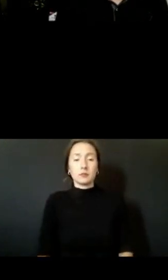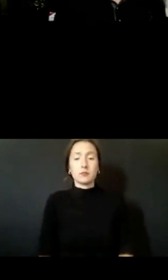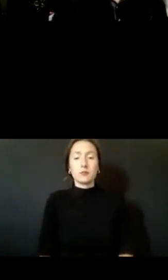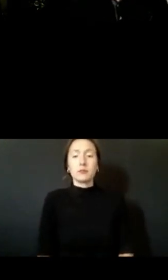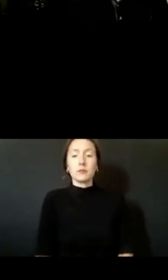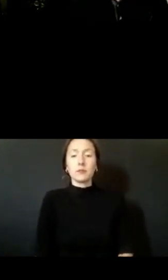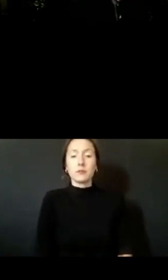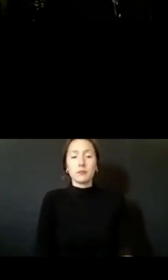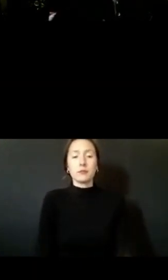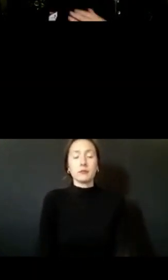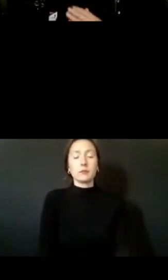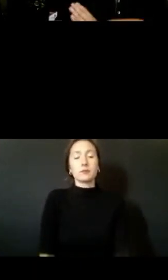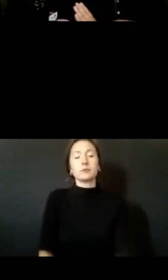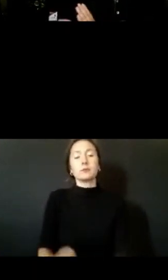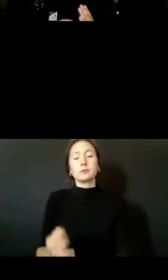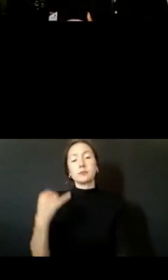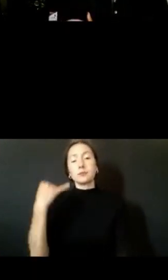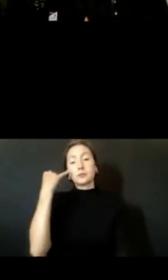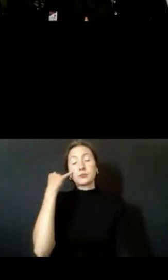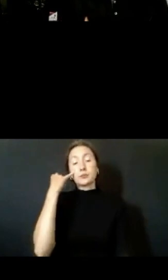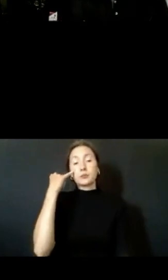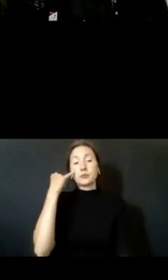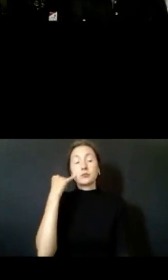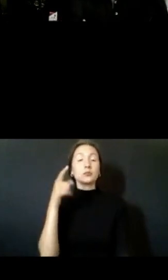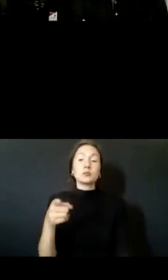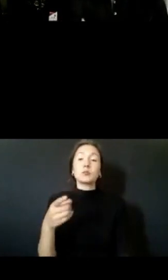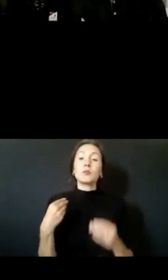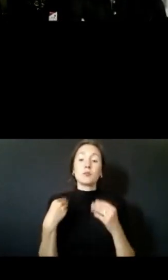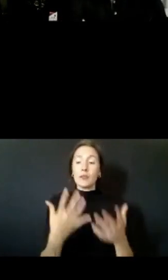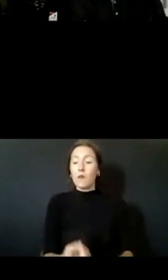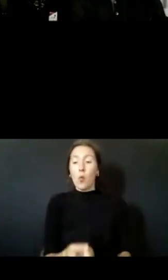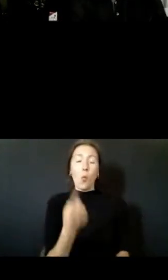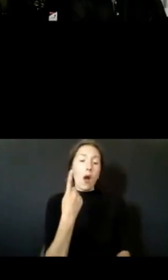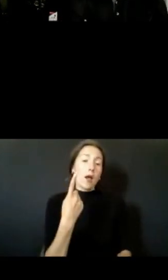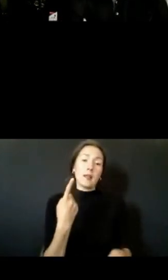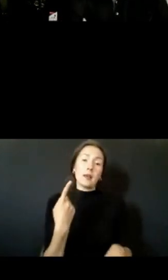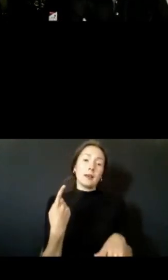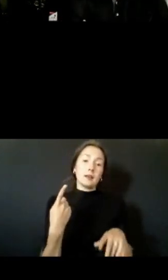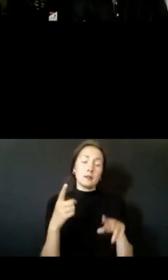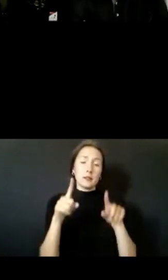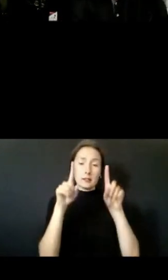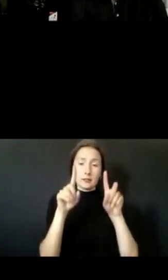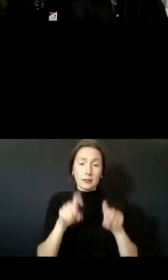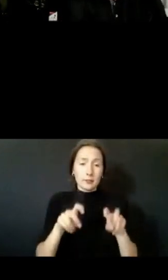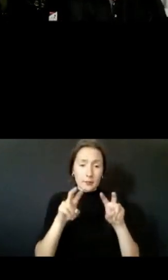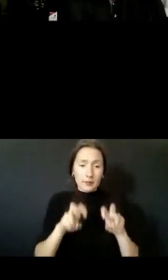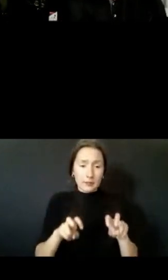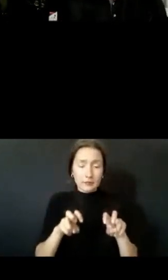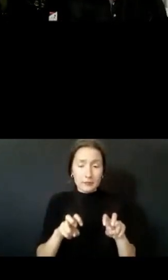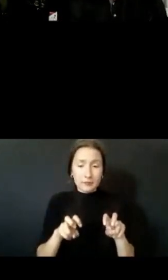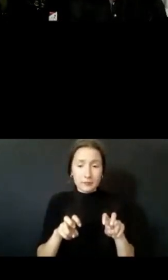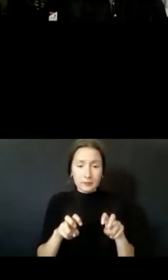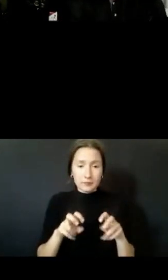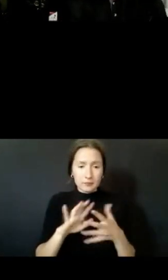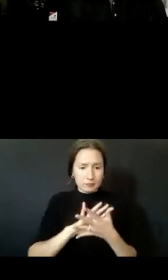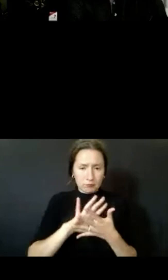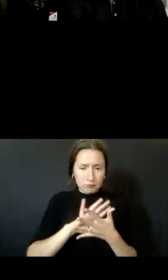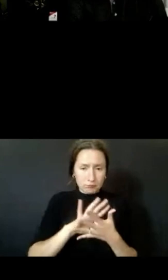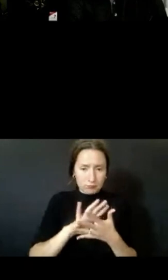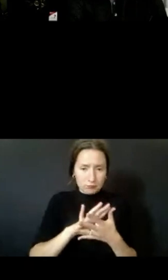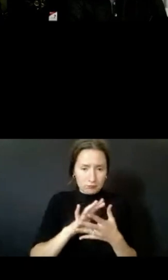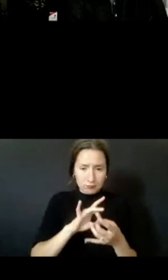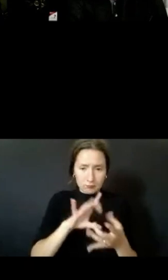it's a little bit more work for us as designers, but even, again, it's just an option. So you can do it within the same